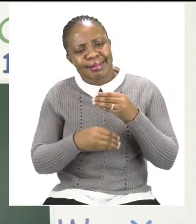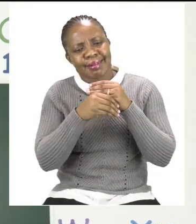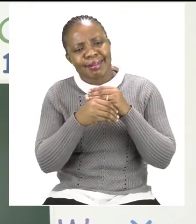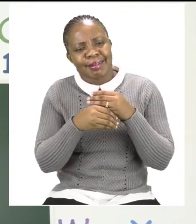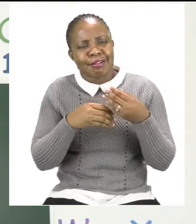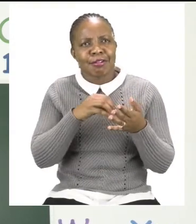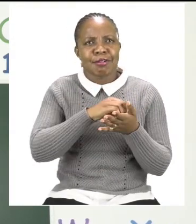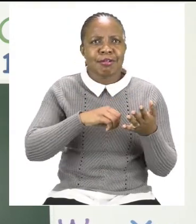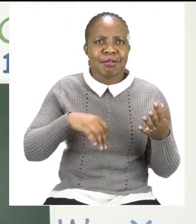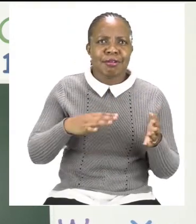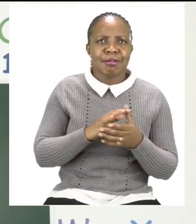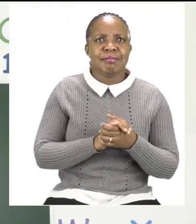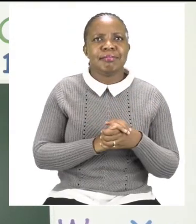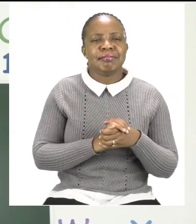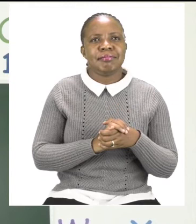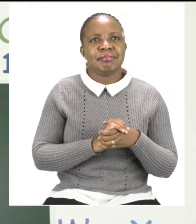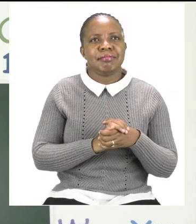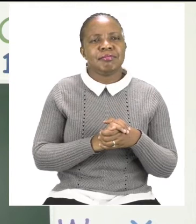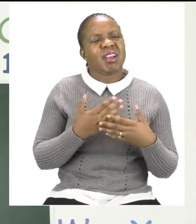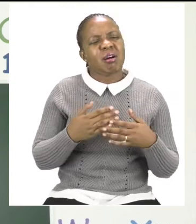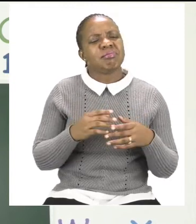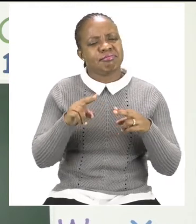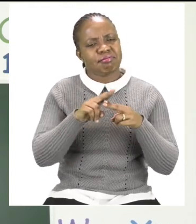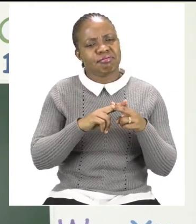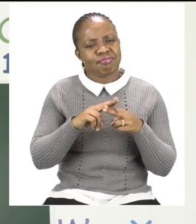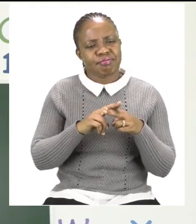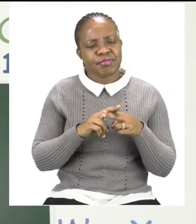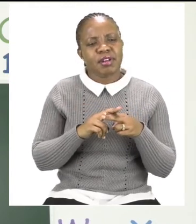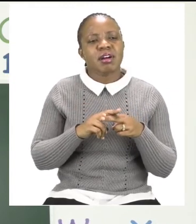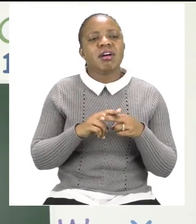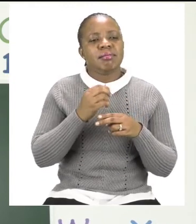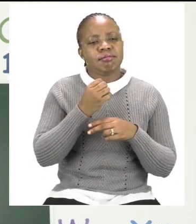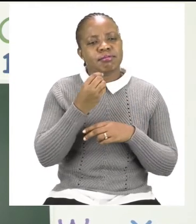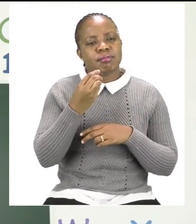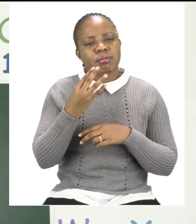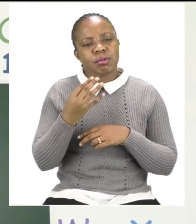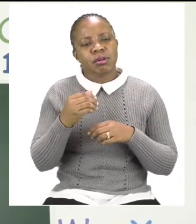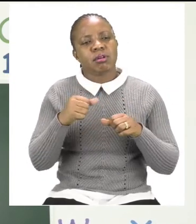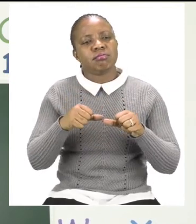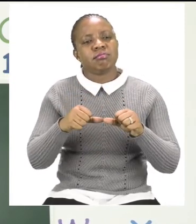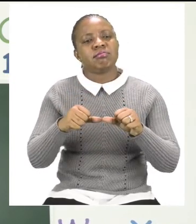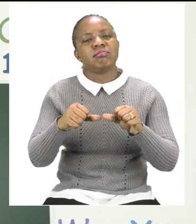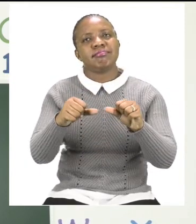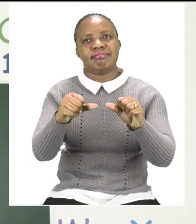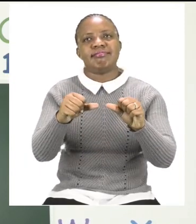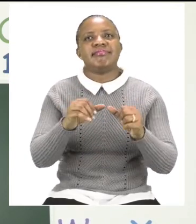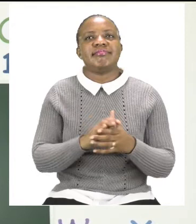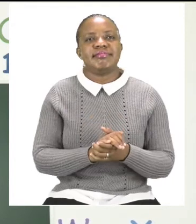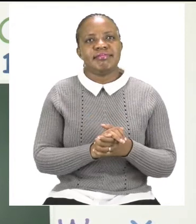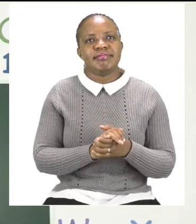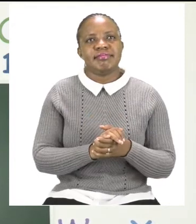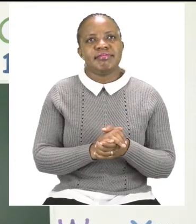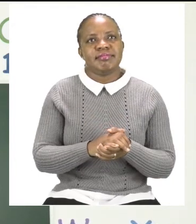called counting on. Now the first one is very easy because if we count